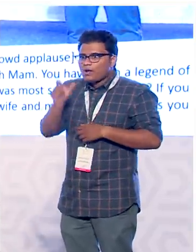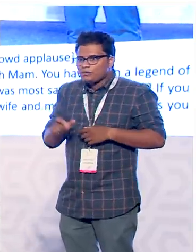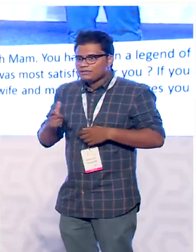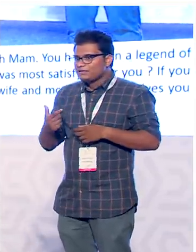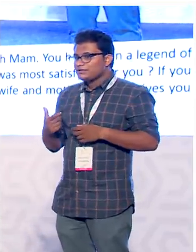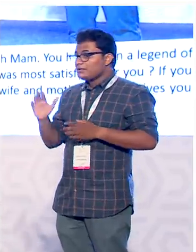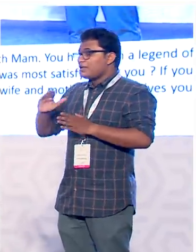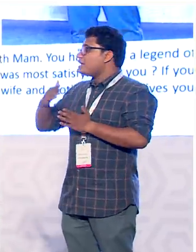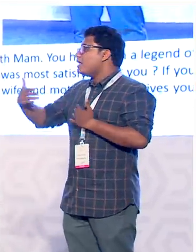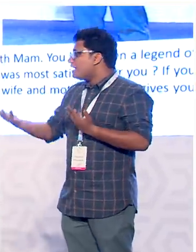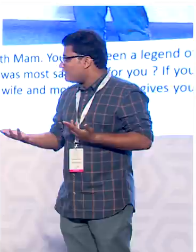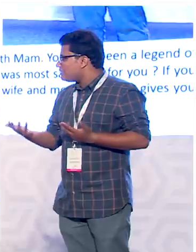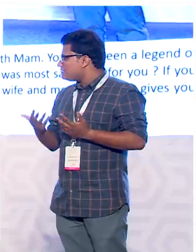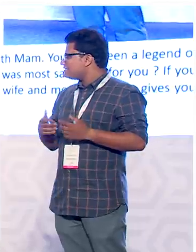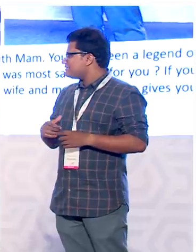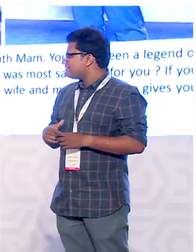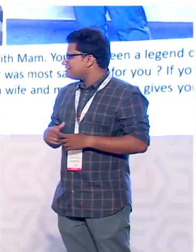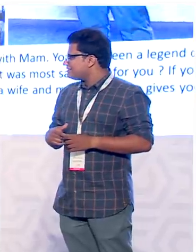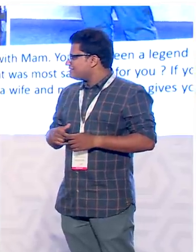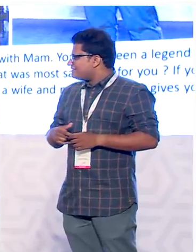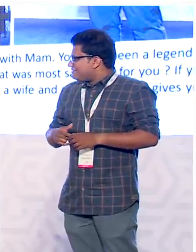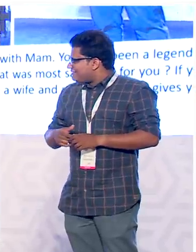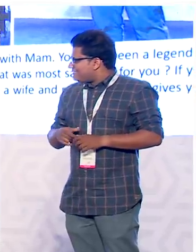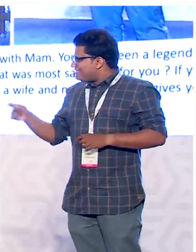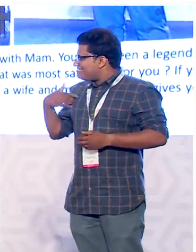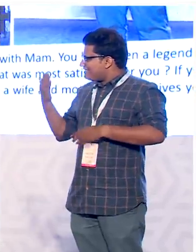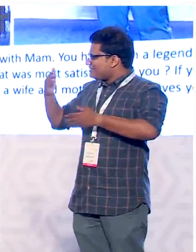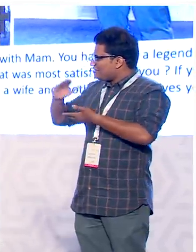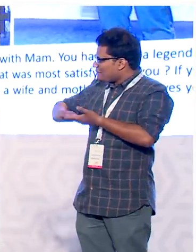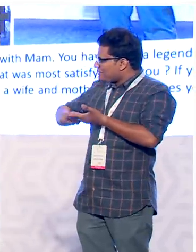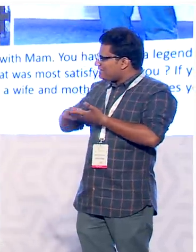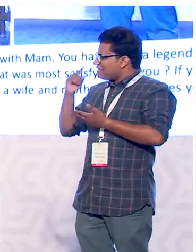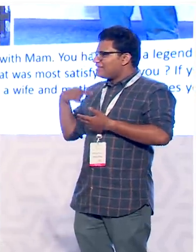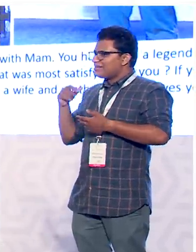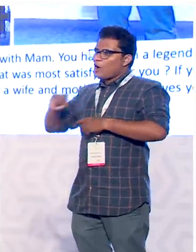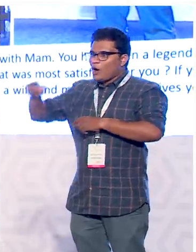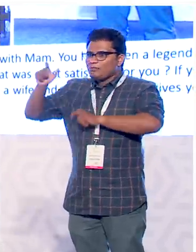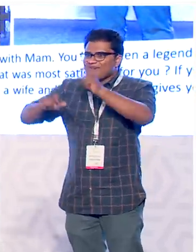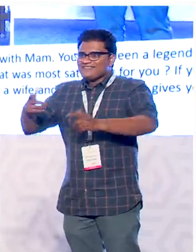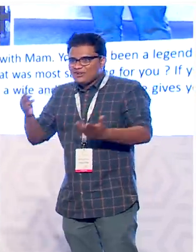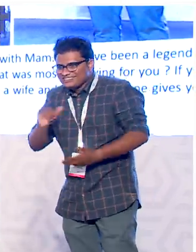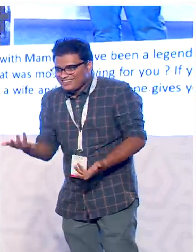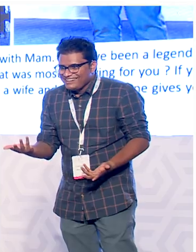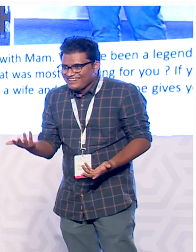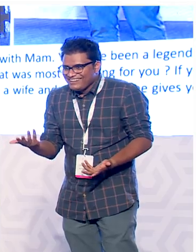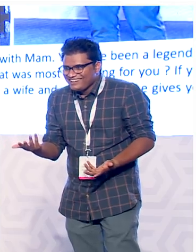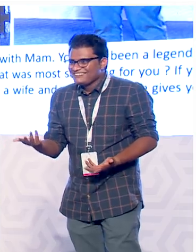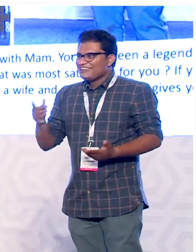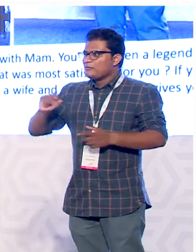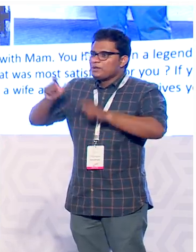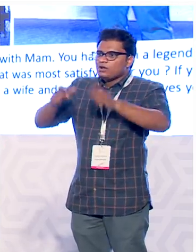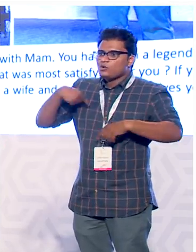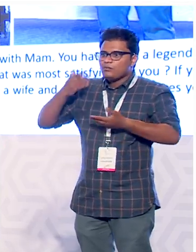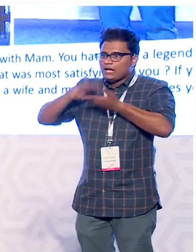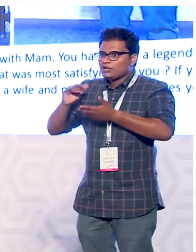later on, I know. Ramesh, why did you leave married men also? No. They also fell in love with me. Yeah, Ramesh. And when I'm a